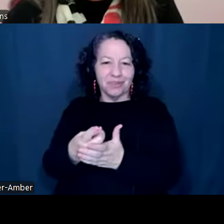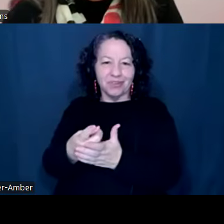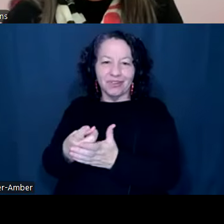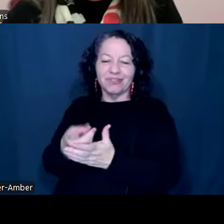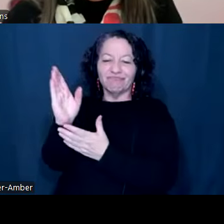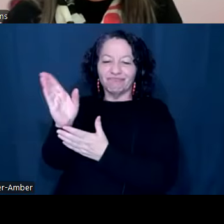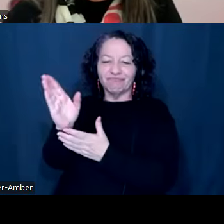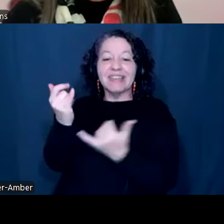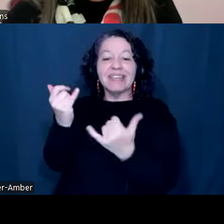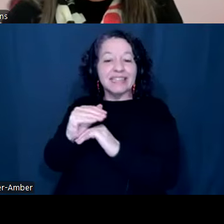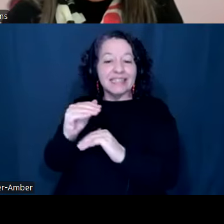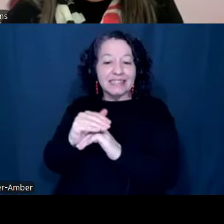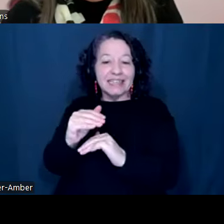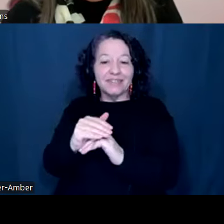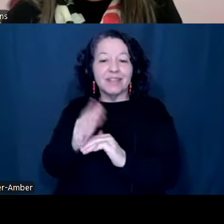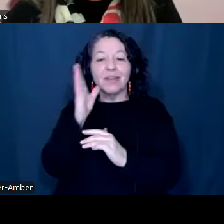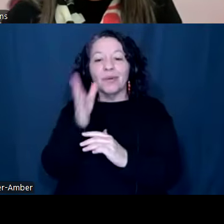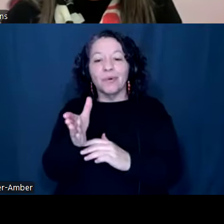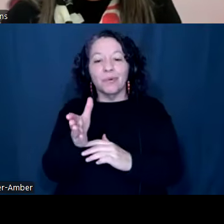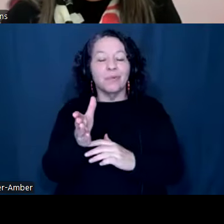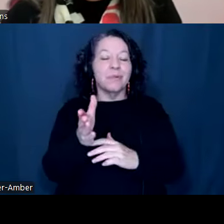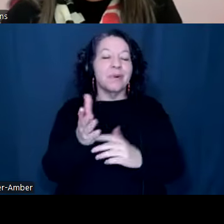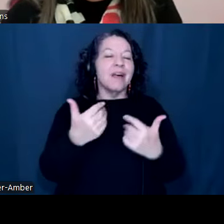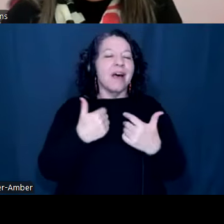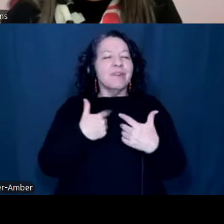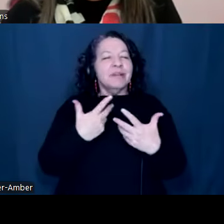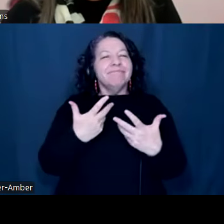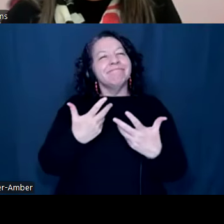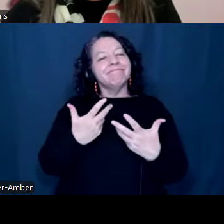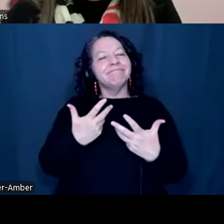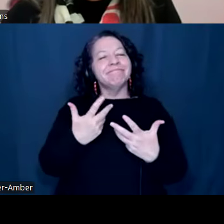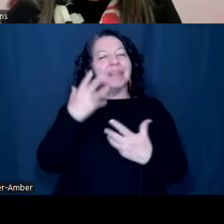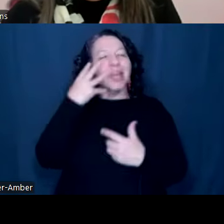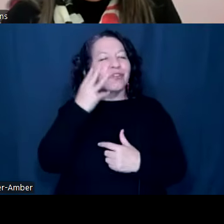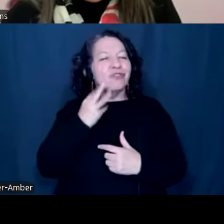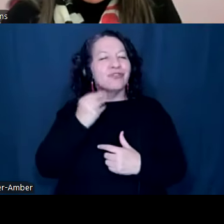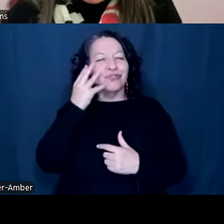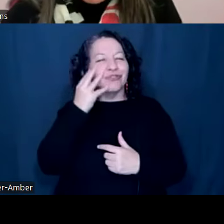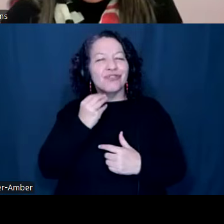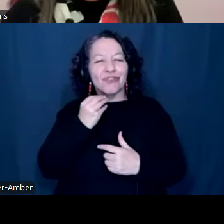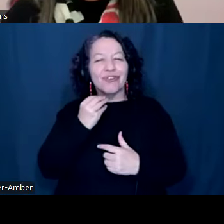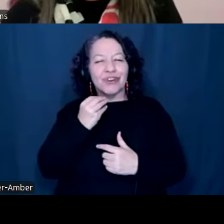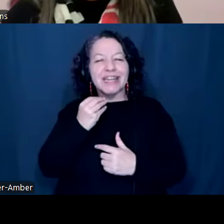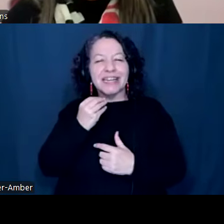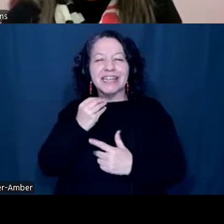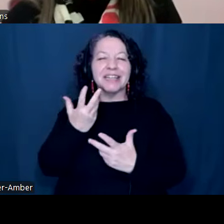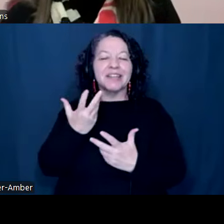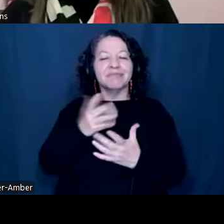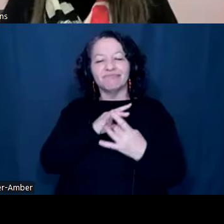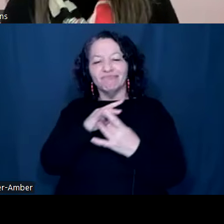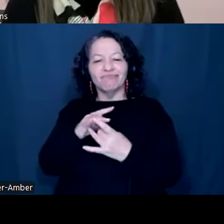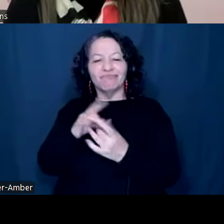This evening, we are going to go on a journey about archaeology's distant